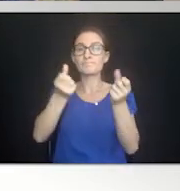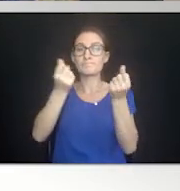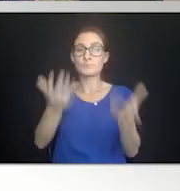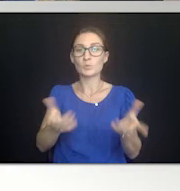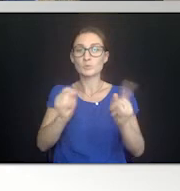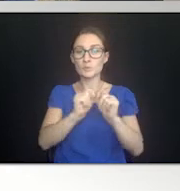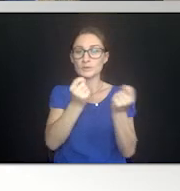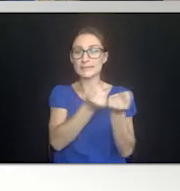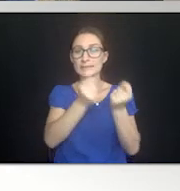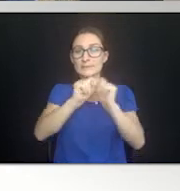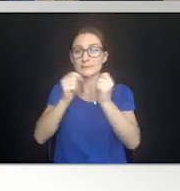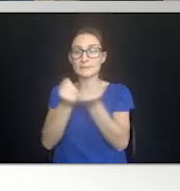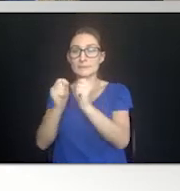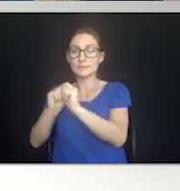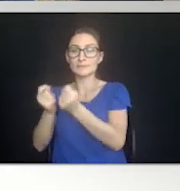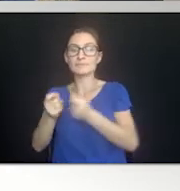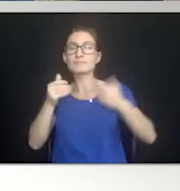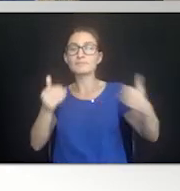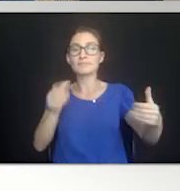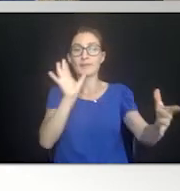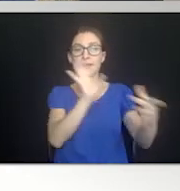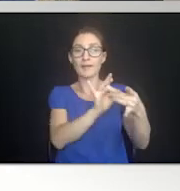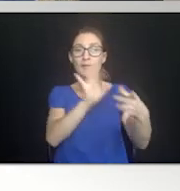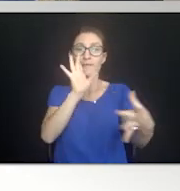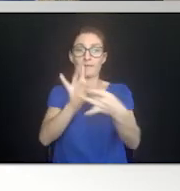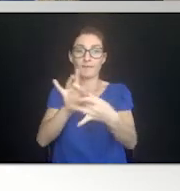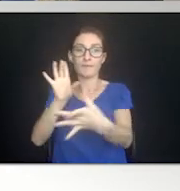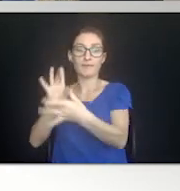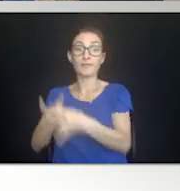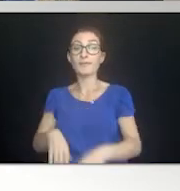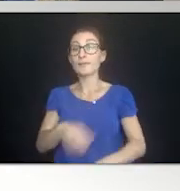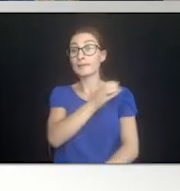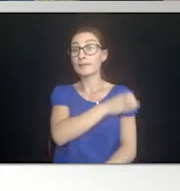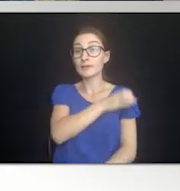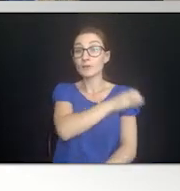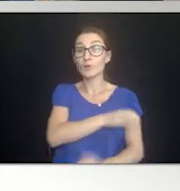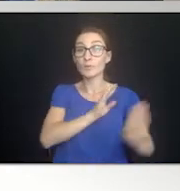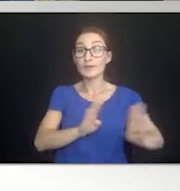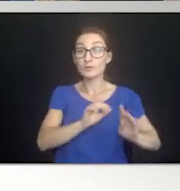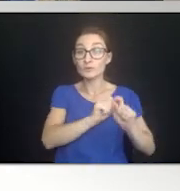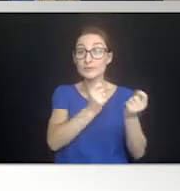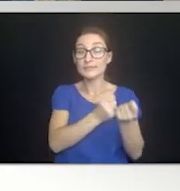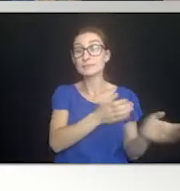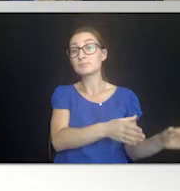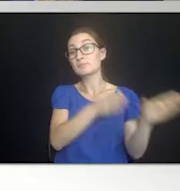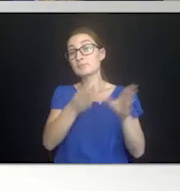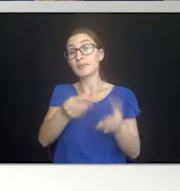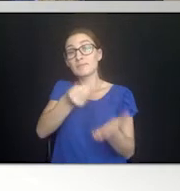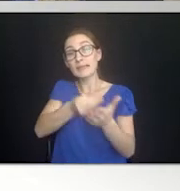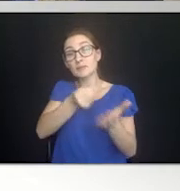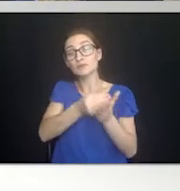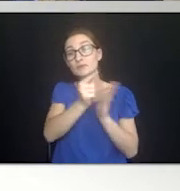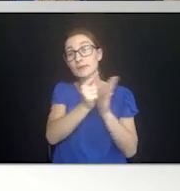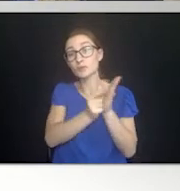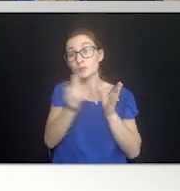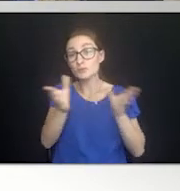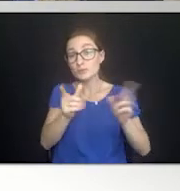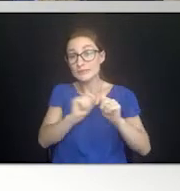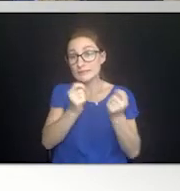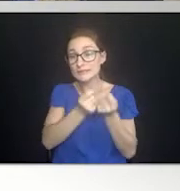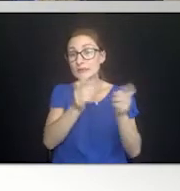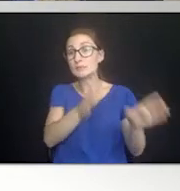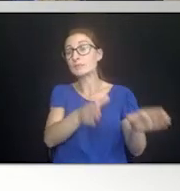multiple teams for them to connect with. A clinical and behavioral team of doctors and therapists, financial and